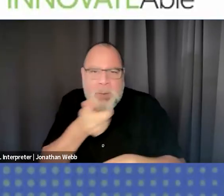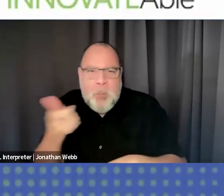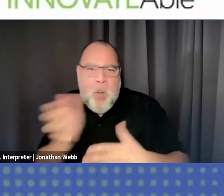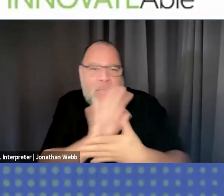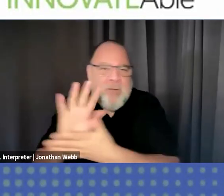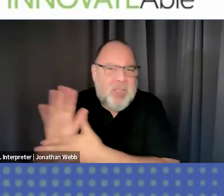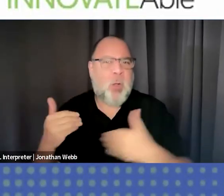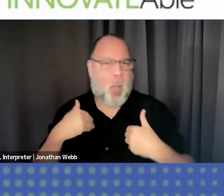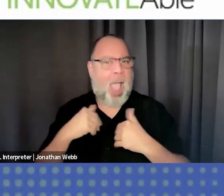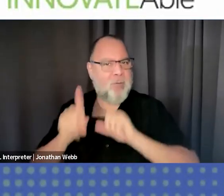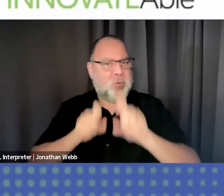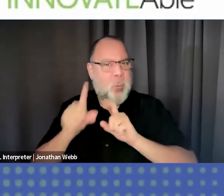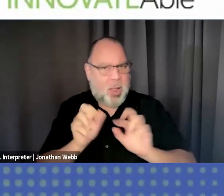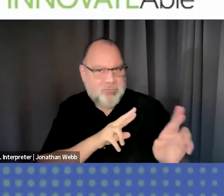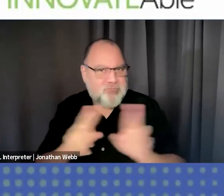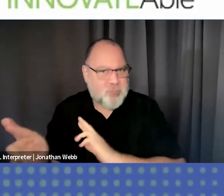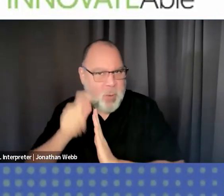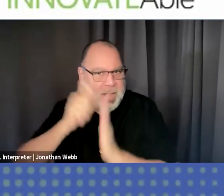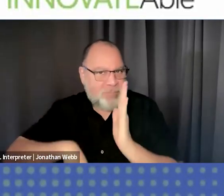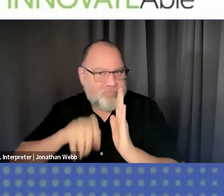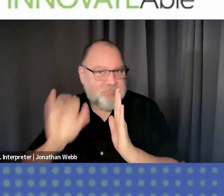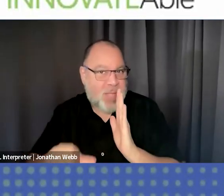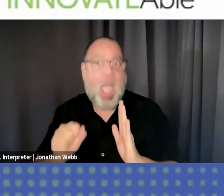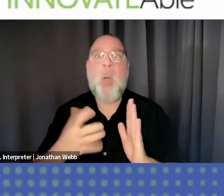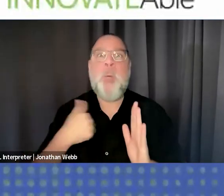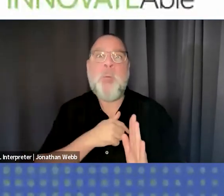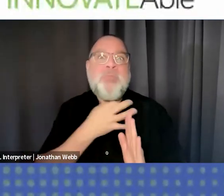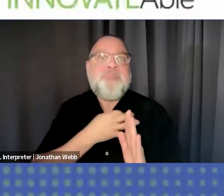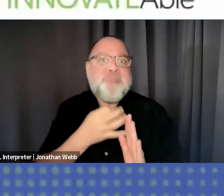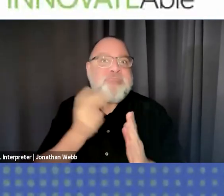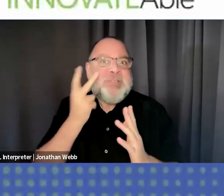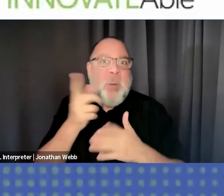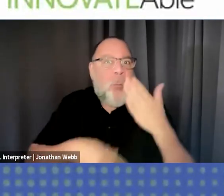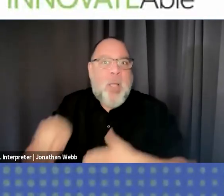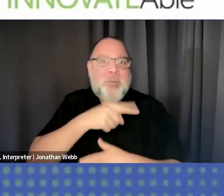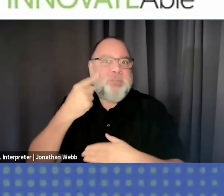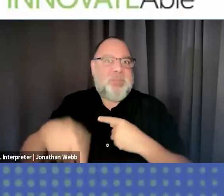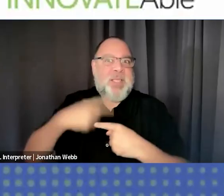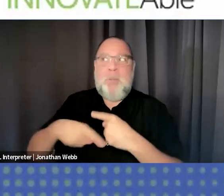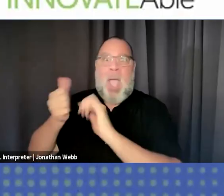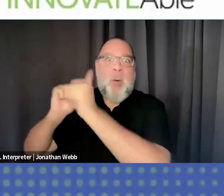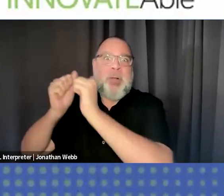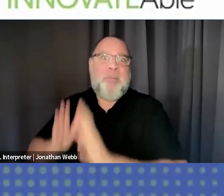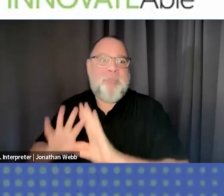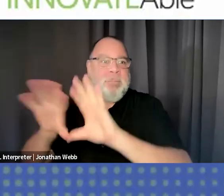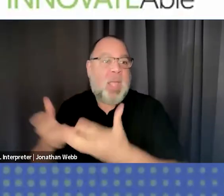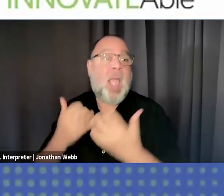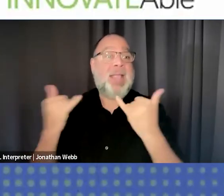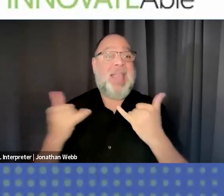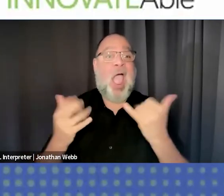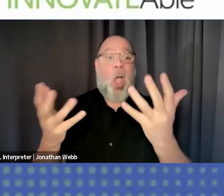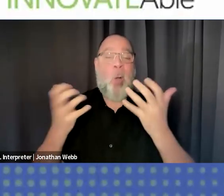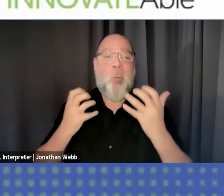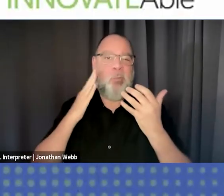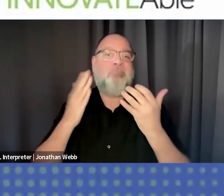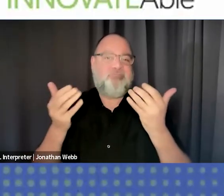we're eager to see what you think of our competitors this year. At this time, I'm going to go ahead and introduce our first